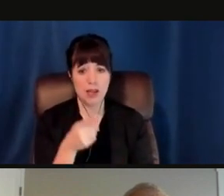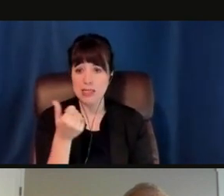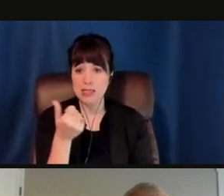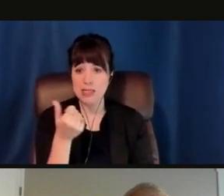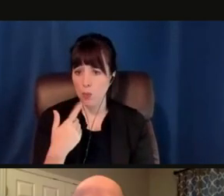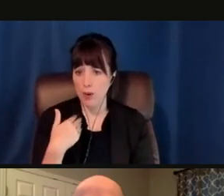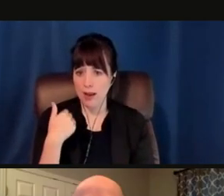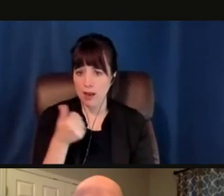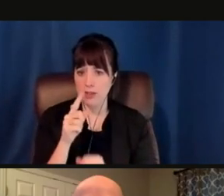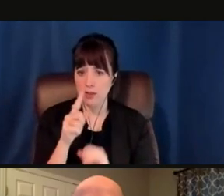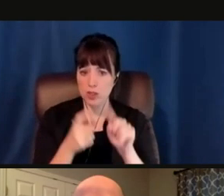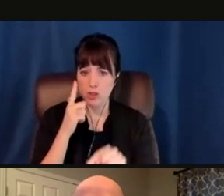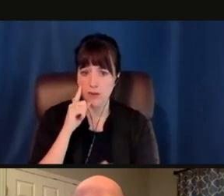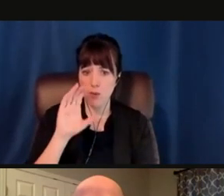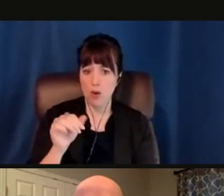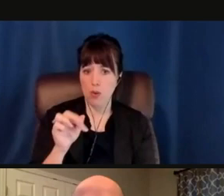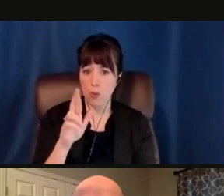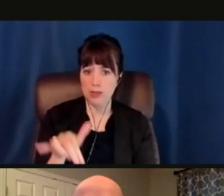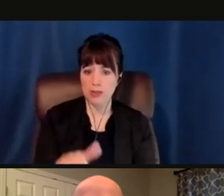Corey?